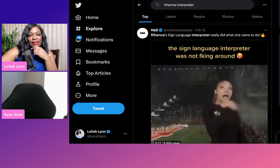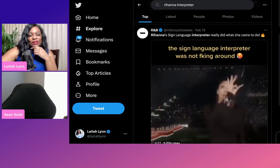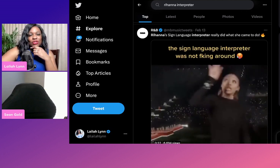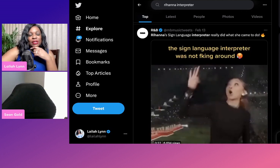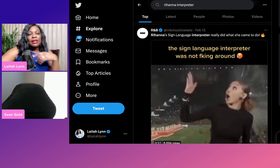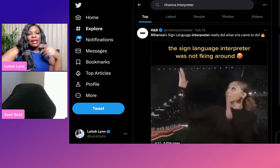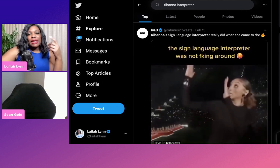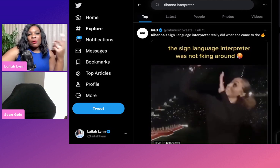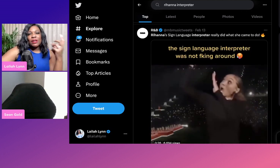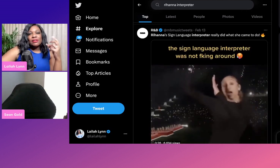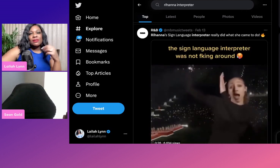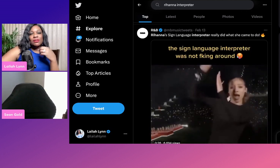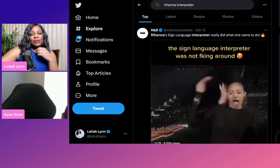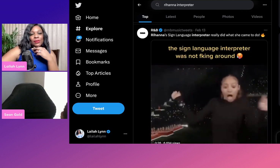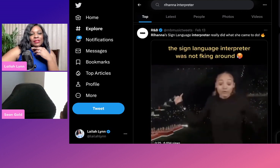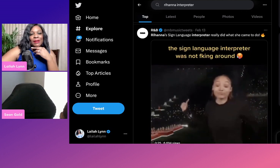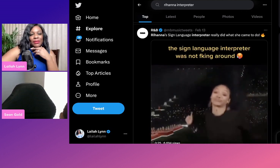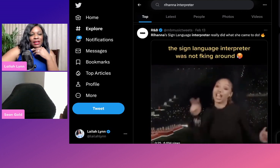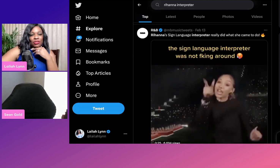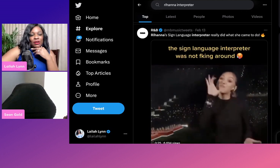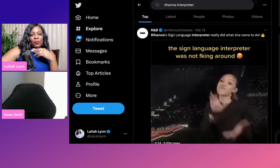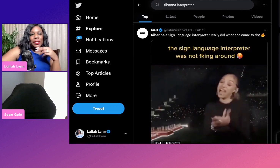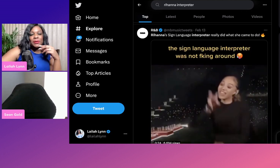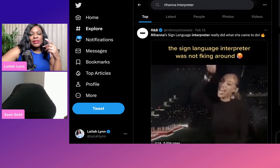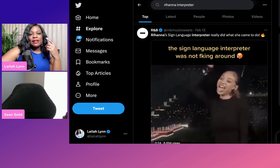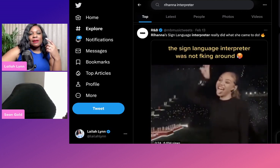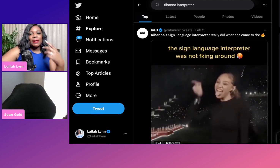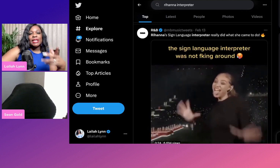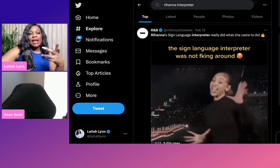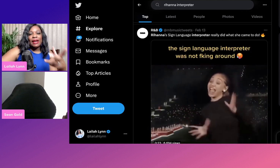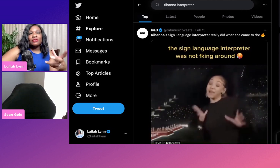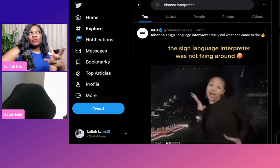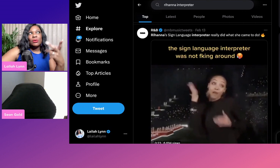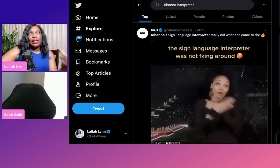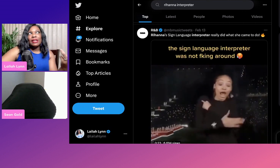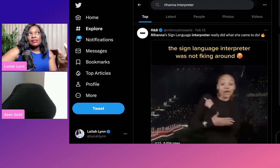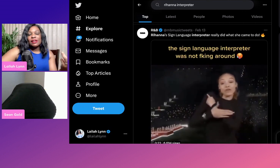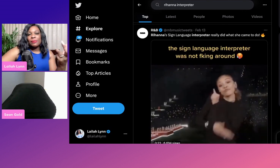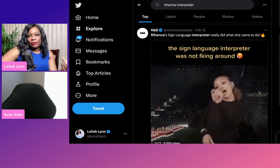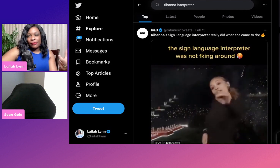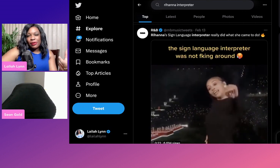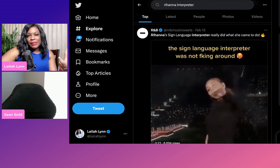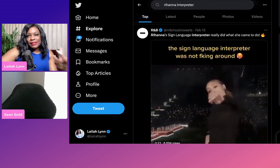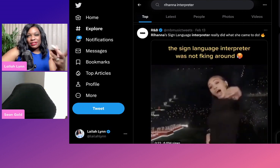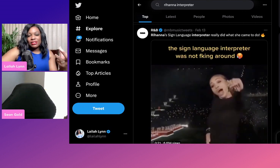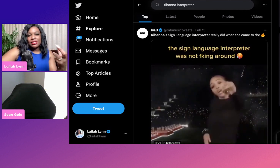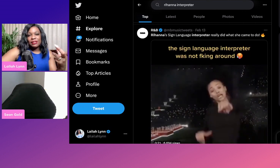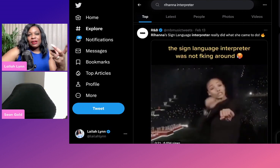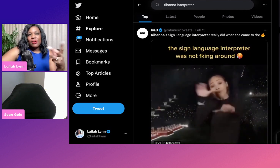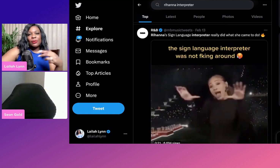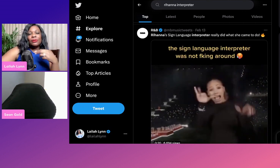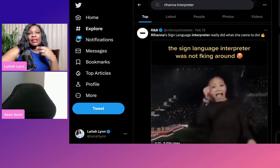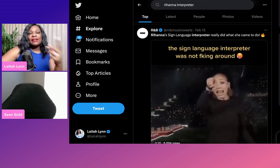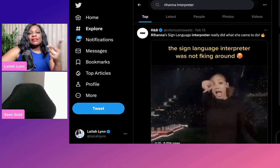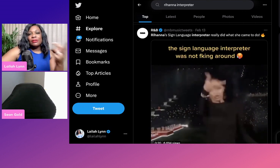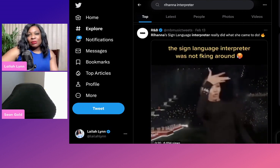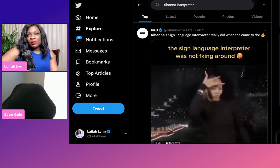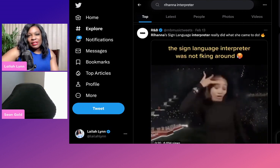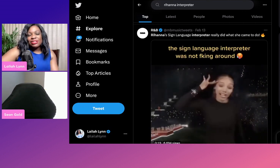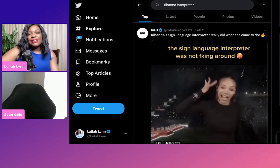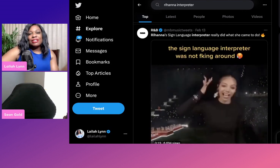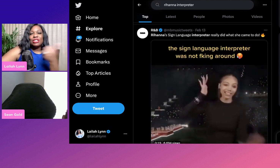on television. And I wanted to know your thoughts about that, Sean. What do you think about the actual ASL performance or the